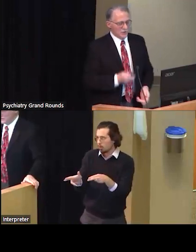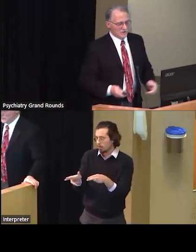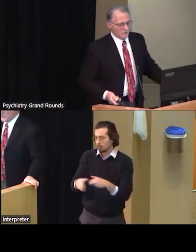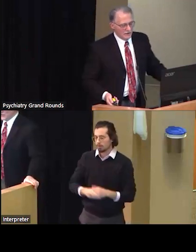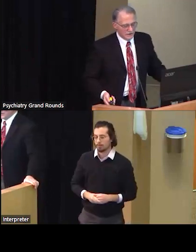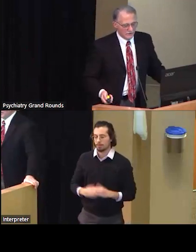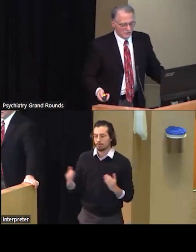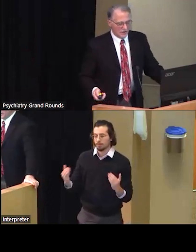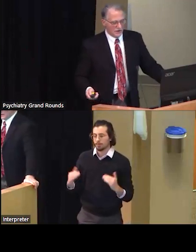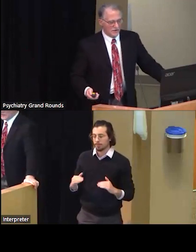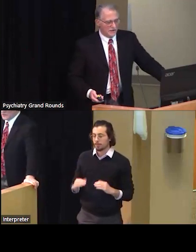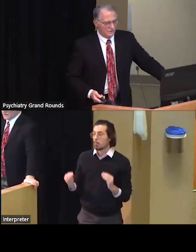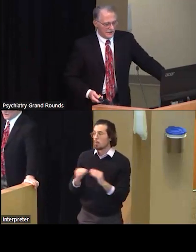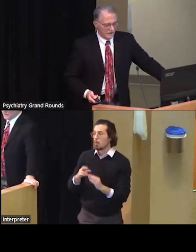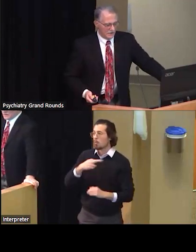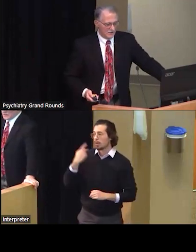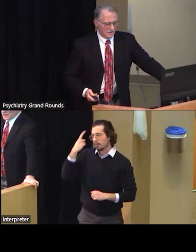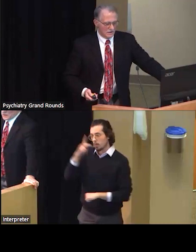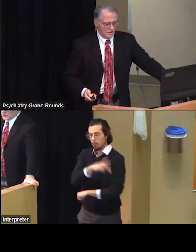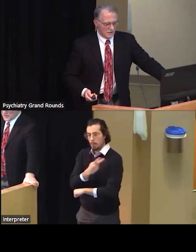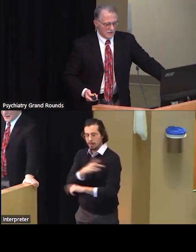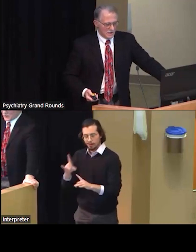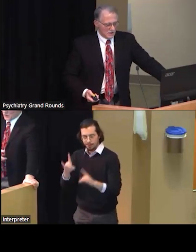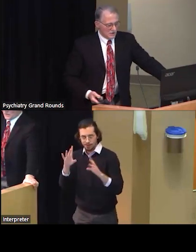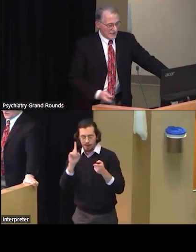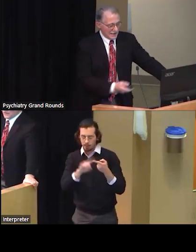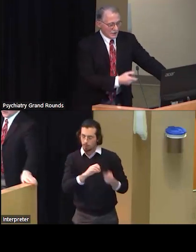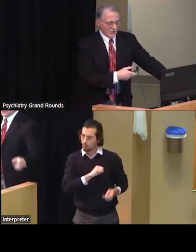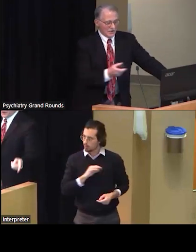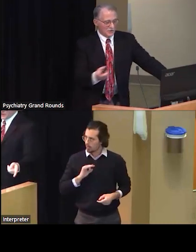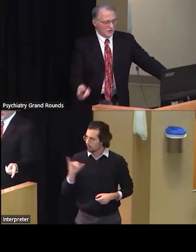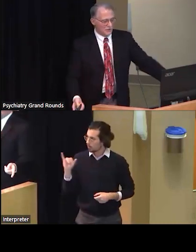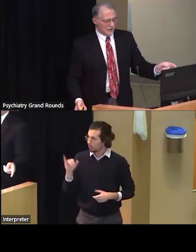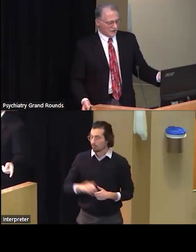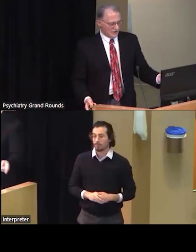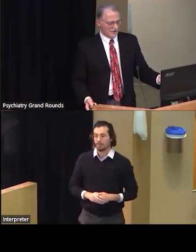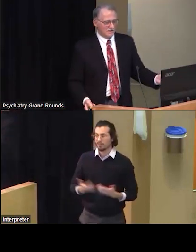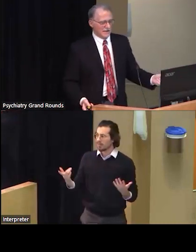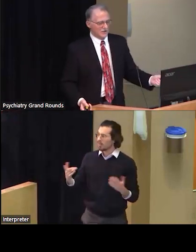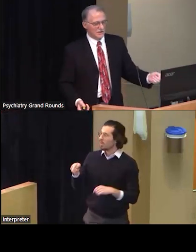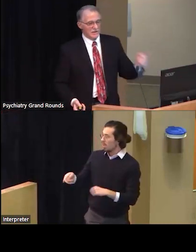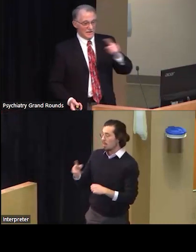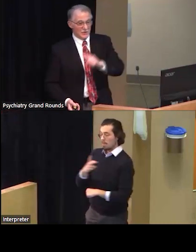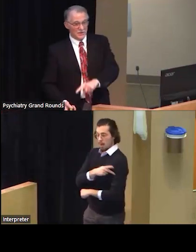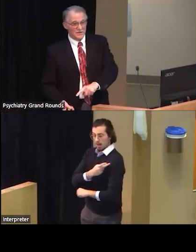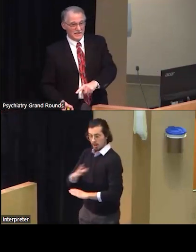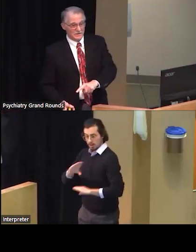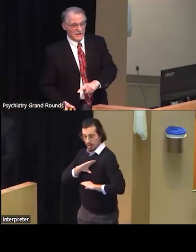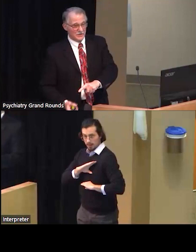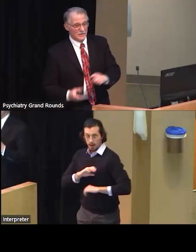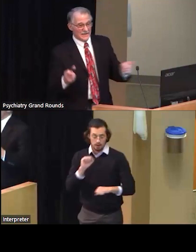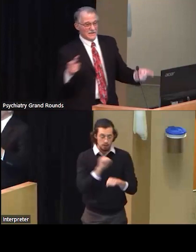and a higher risk of being a victim of patient on staff violence. So there's a high correlation between patient satisfaction and